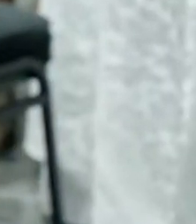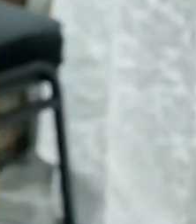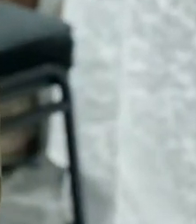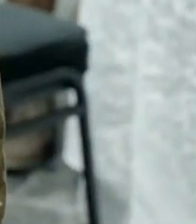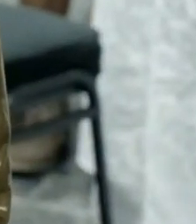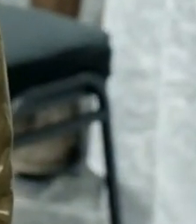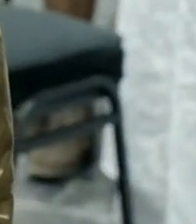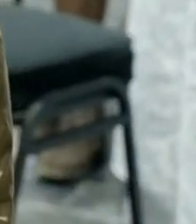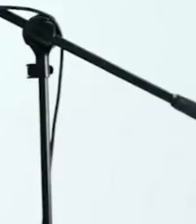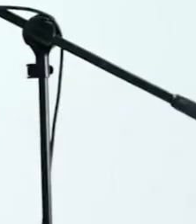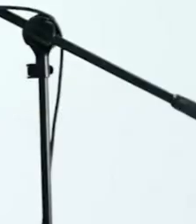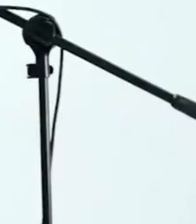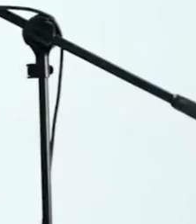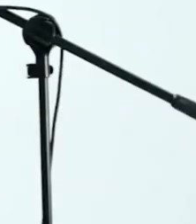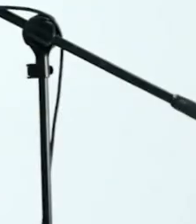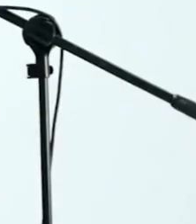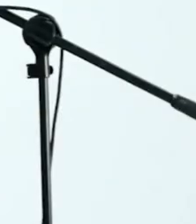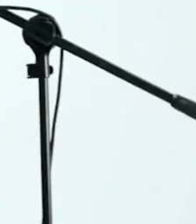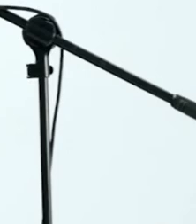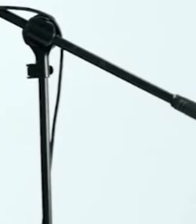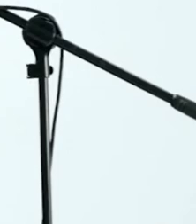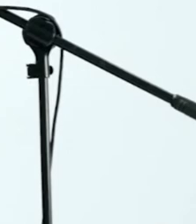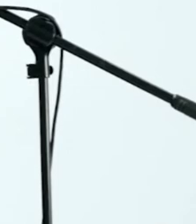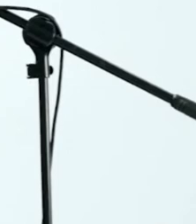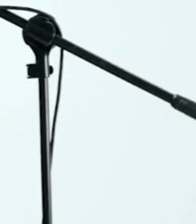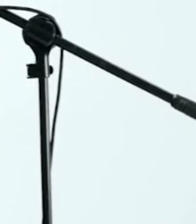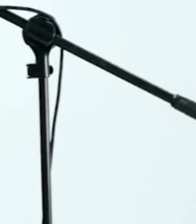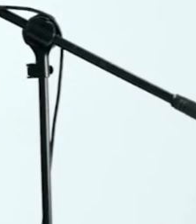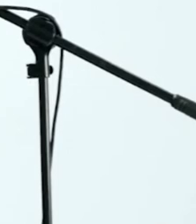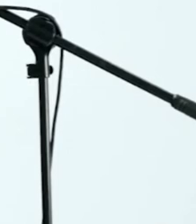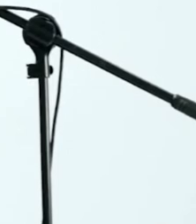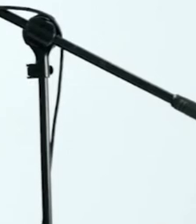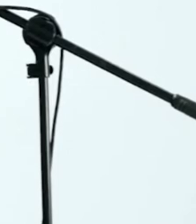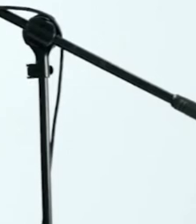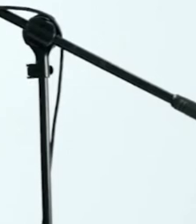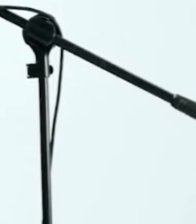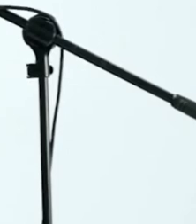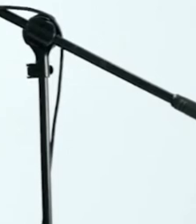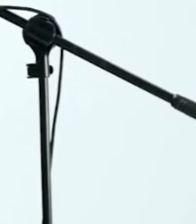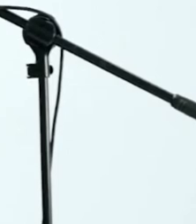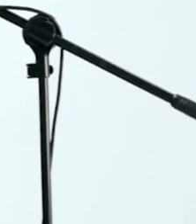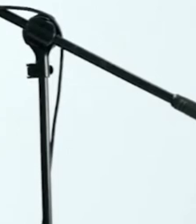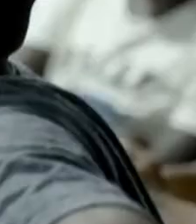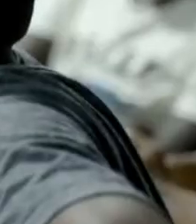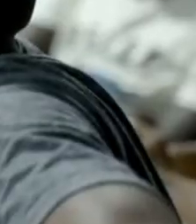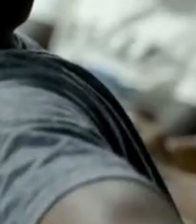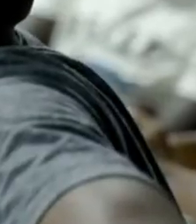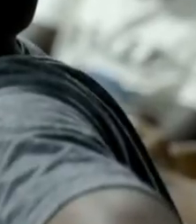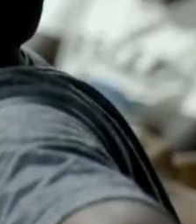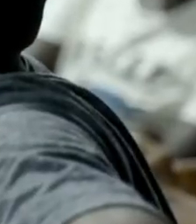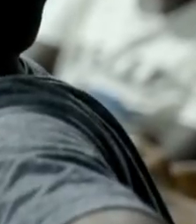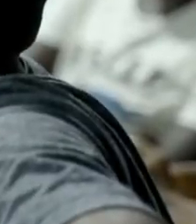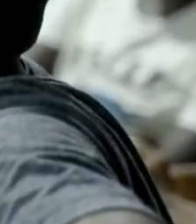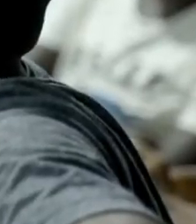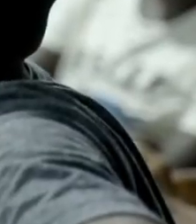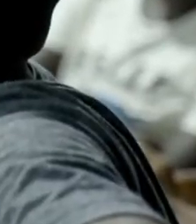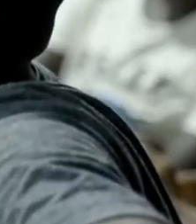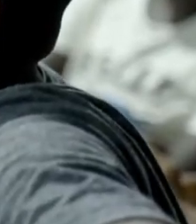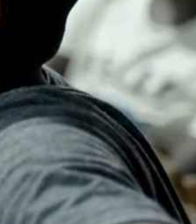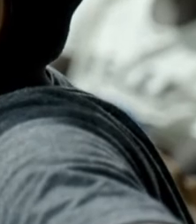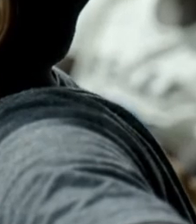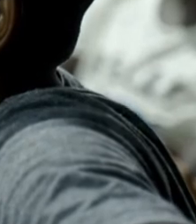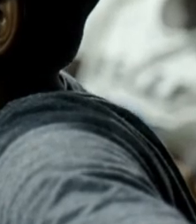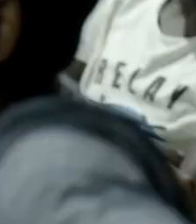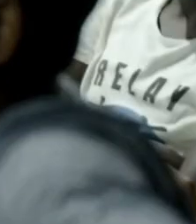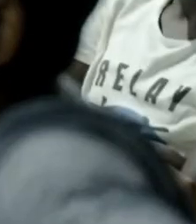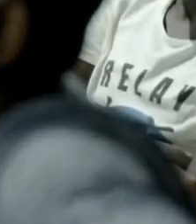is consent is reversible. I can agree today, but tomorrow I can change my mind. Consent must be informed. If